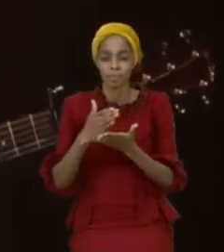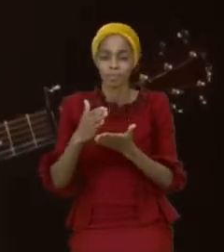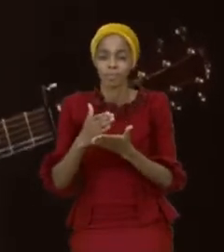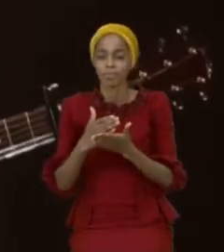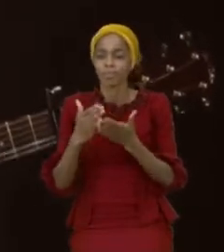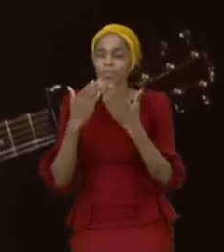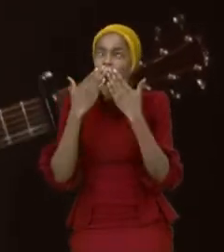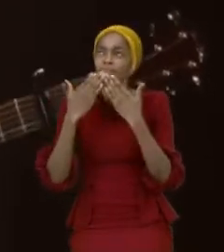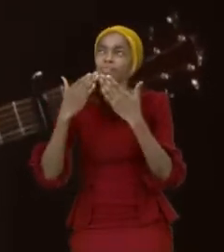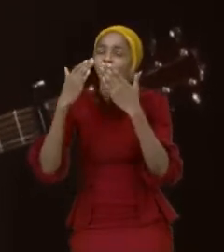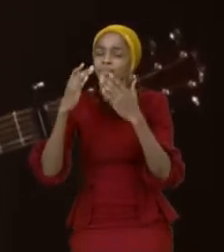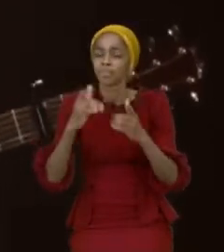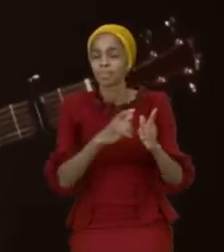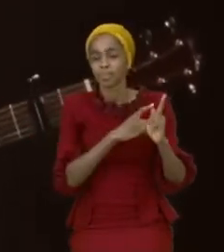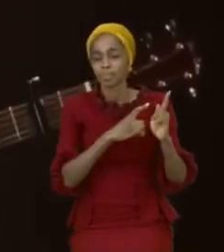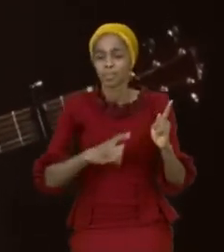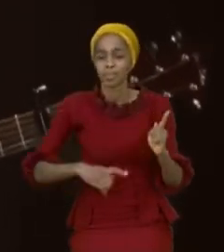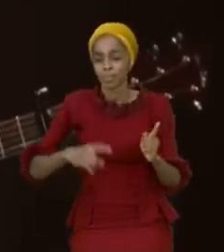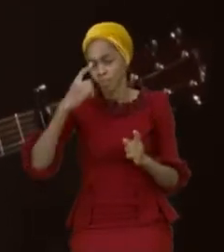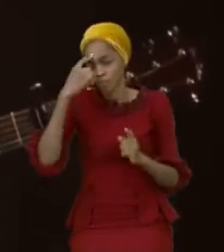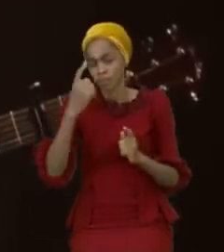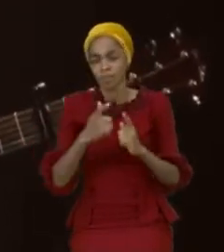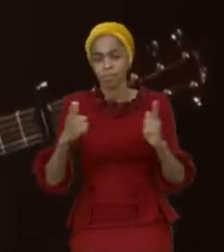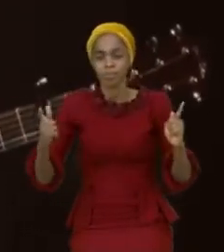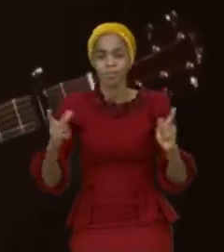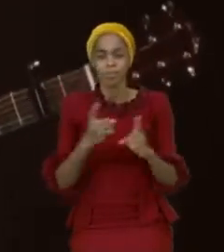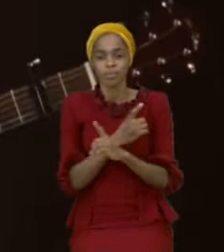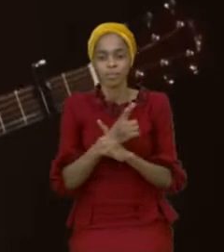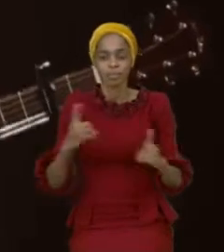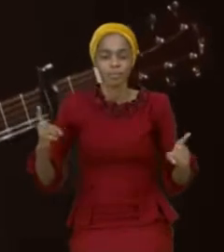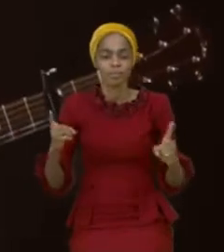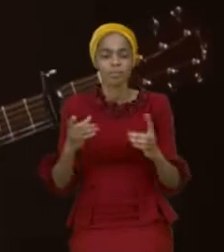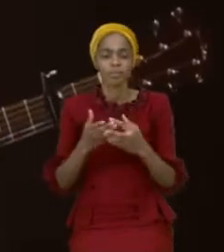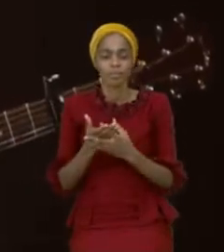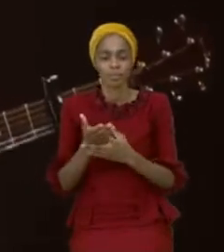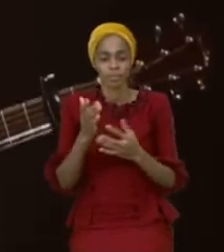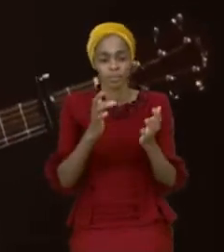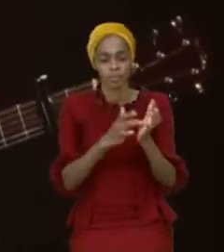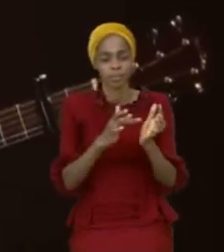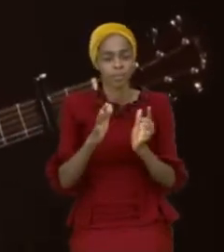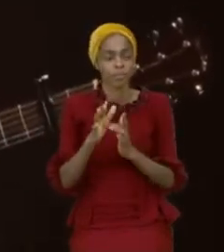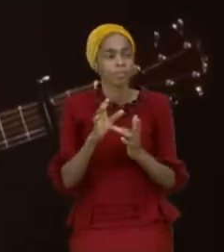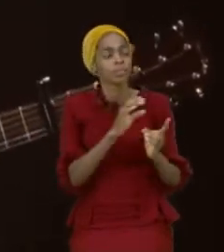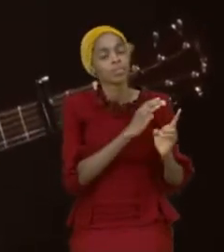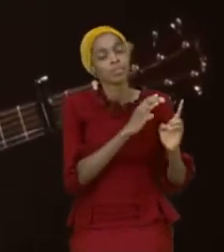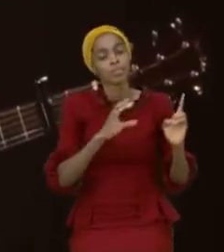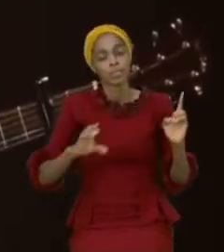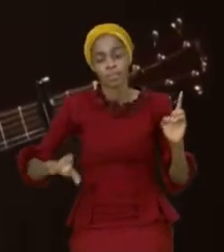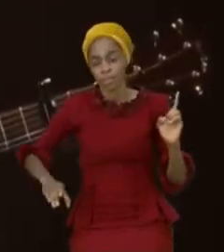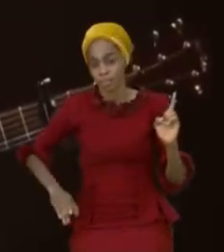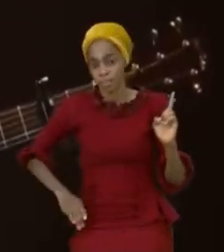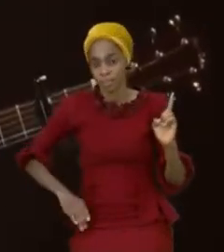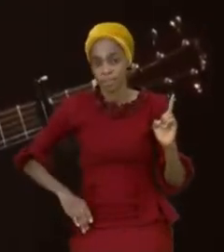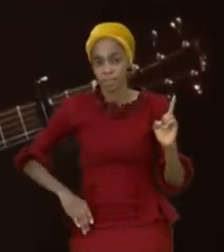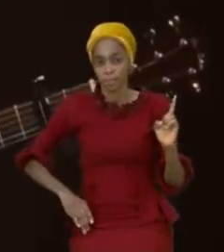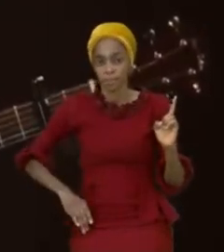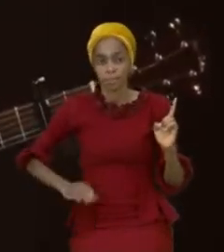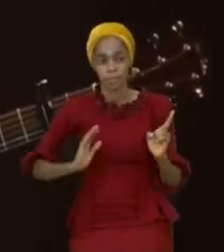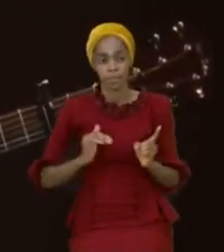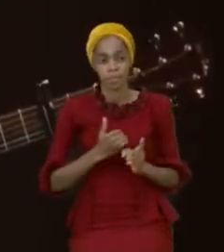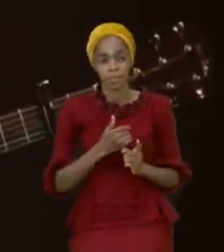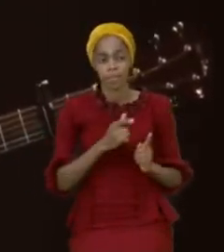Thank you, Lord, for the supernatural deliverance through Jesus Christ, our